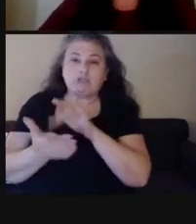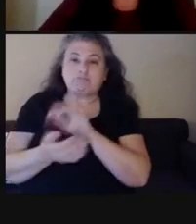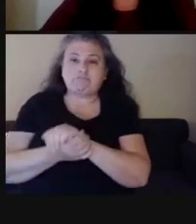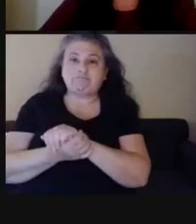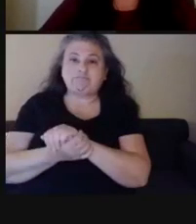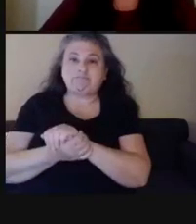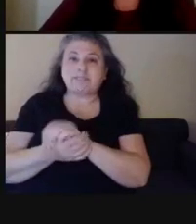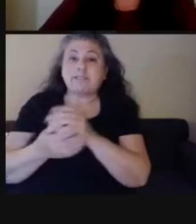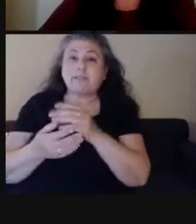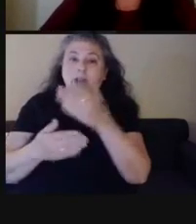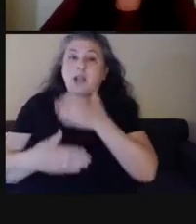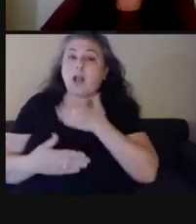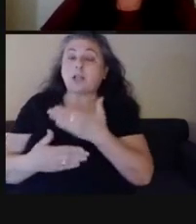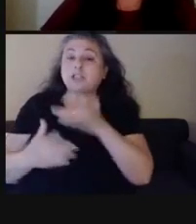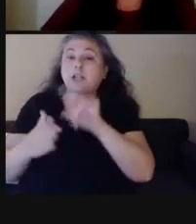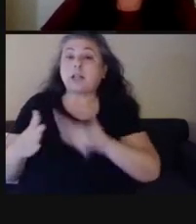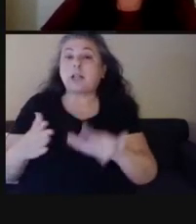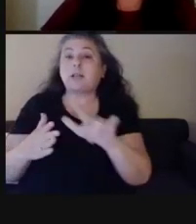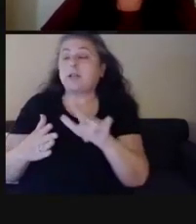So acknowledging the land,